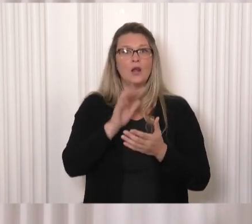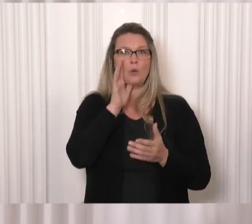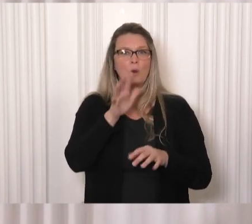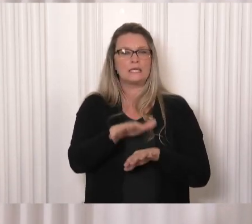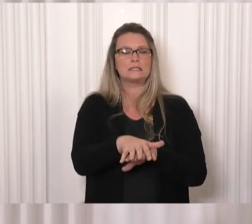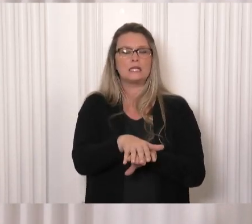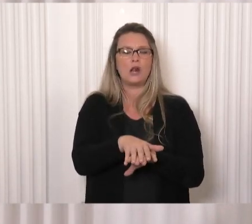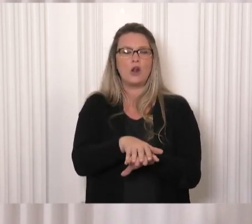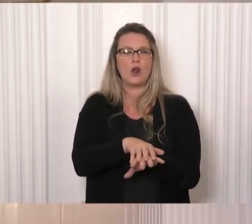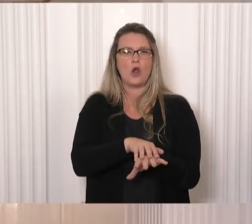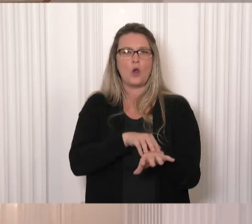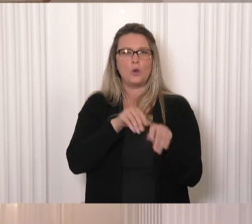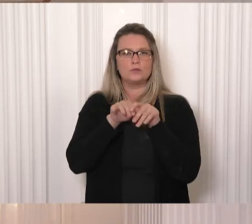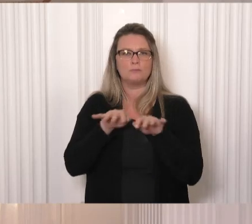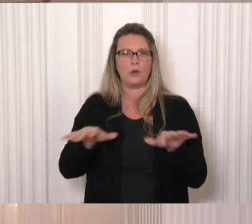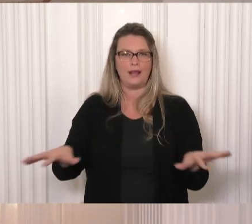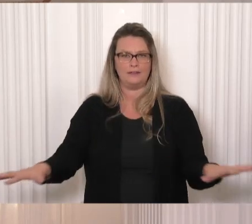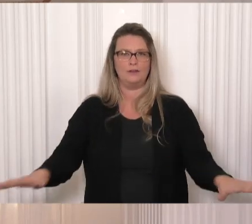dramatically.